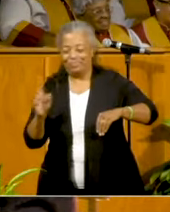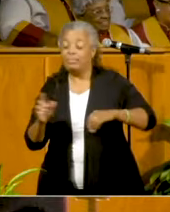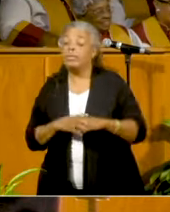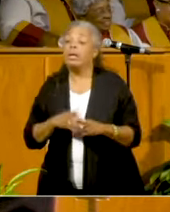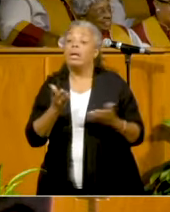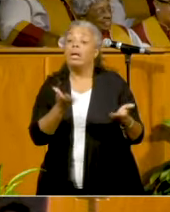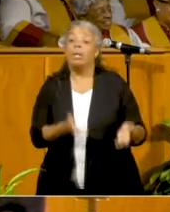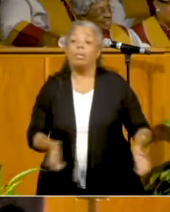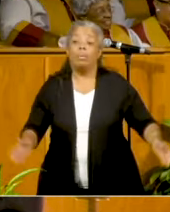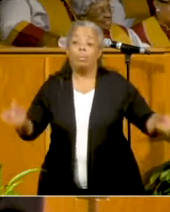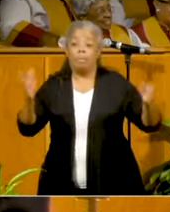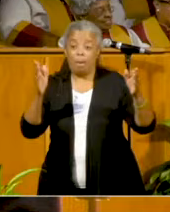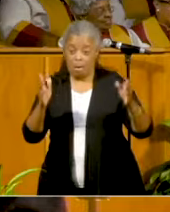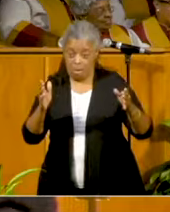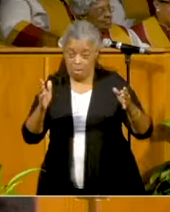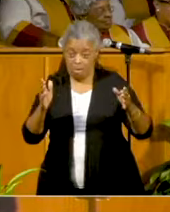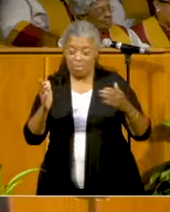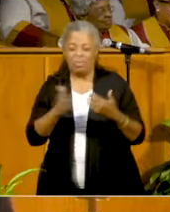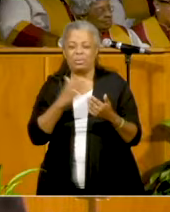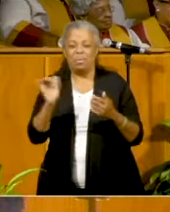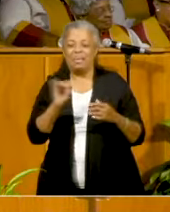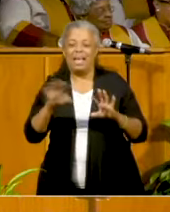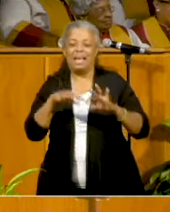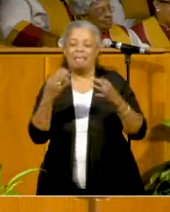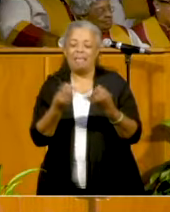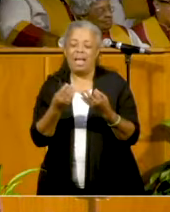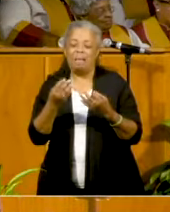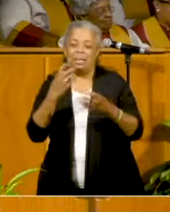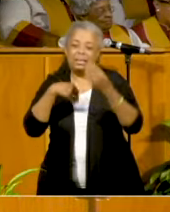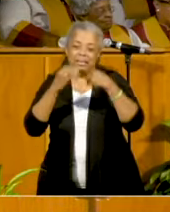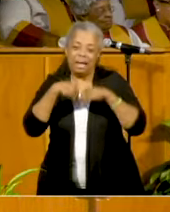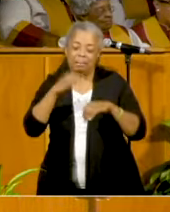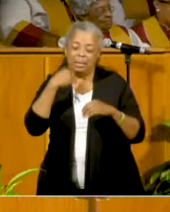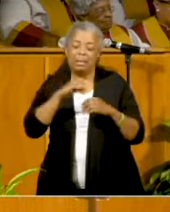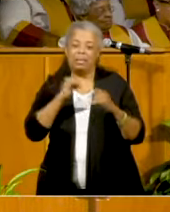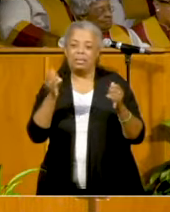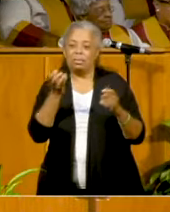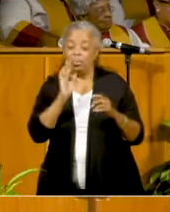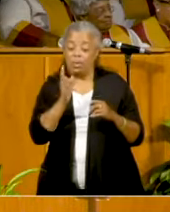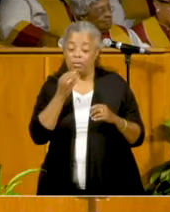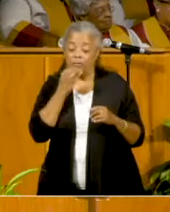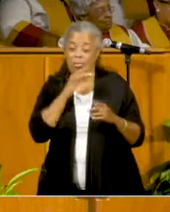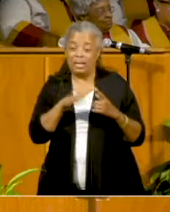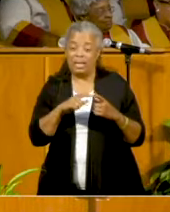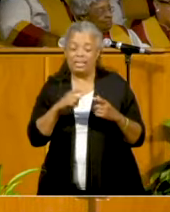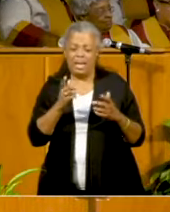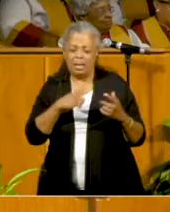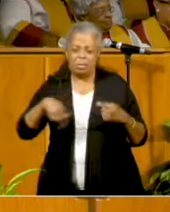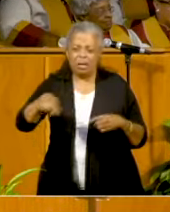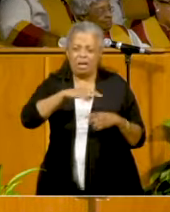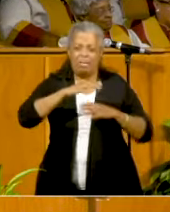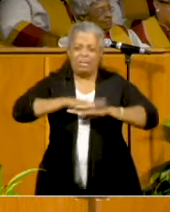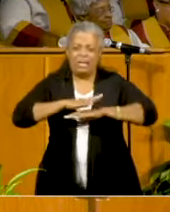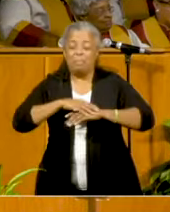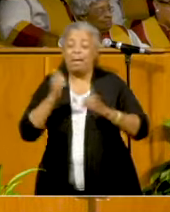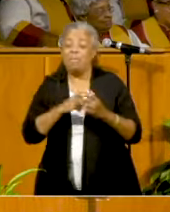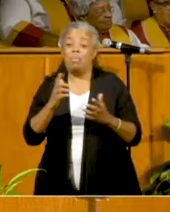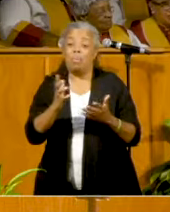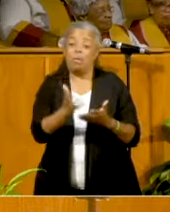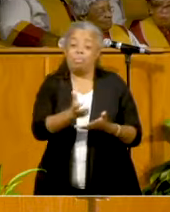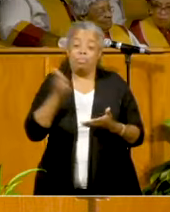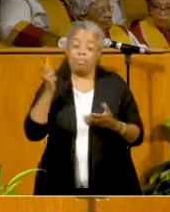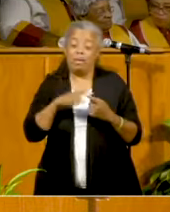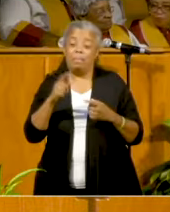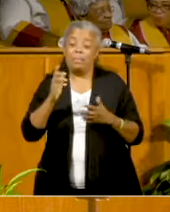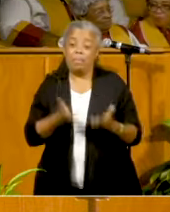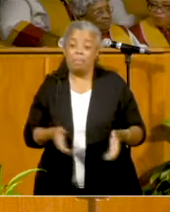The bowl was almost like a family style meal. It's where the food was and it went around the table and everybody pulled out of the